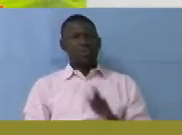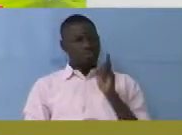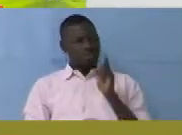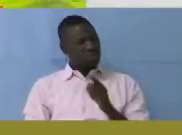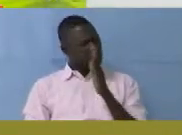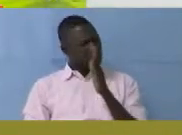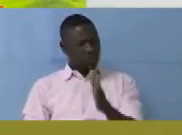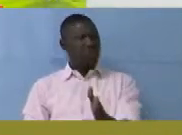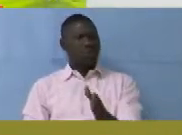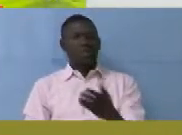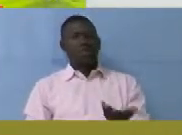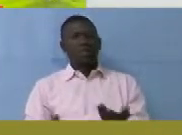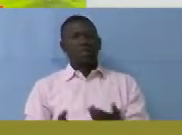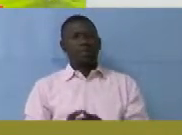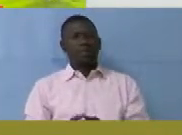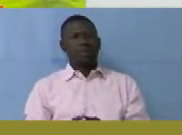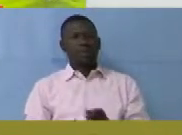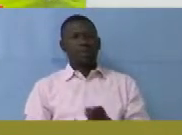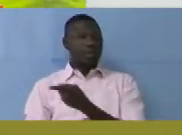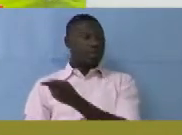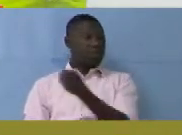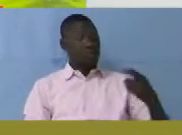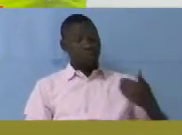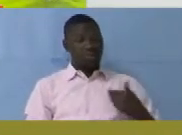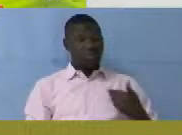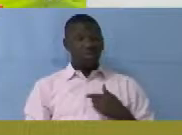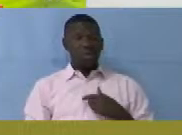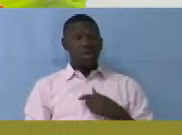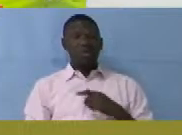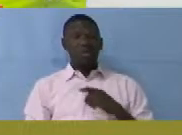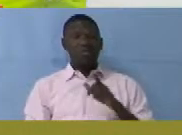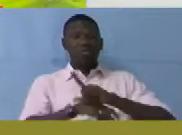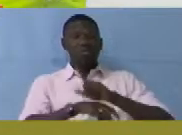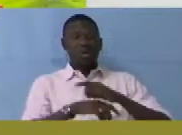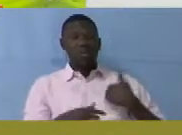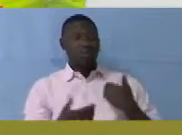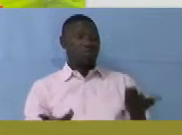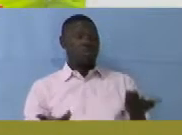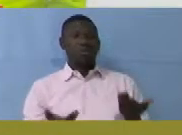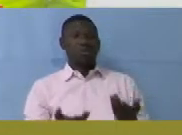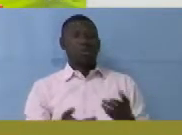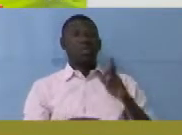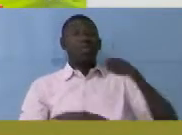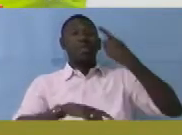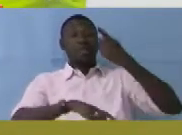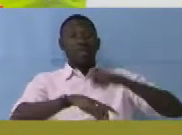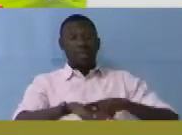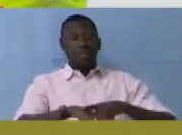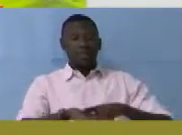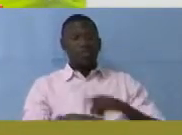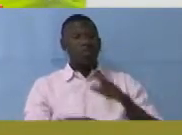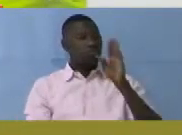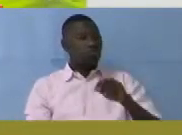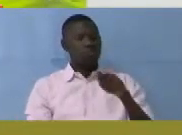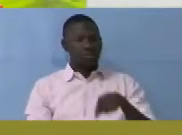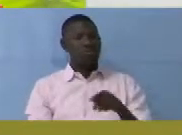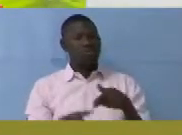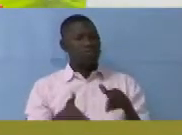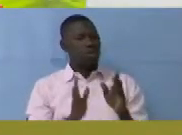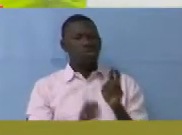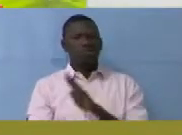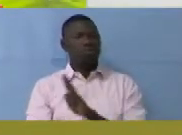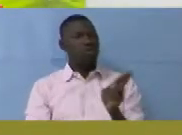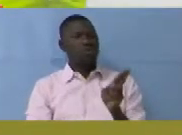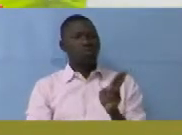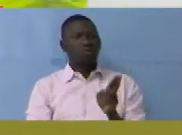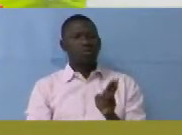ngani yo itandila kadula kilimba civilians ni mu civilian lneti. Next time don't do this silakote ngo kanani